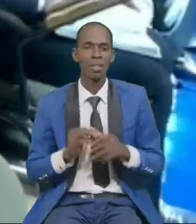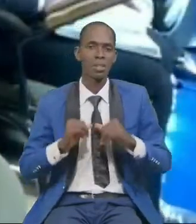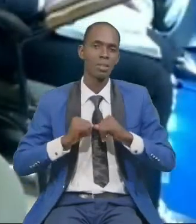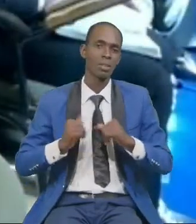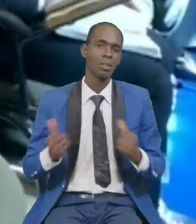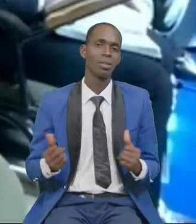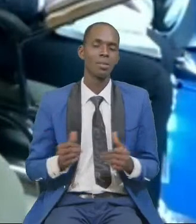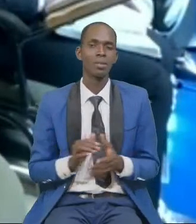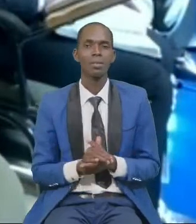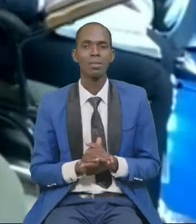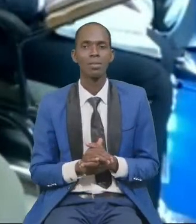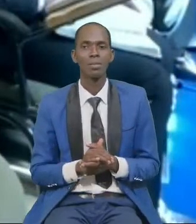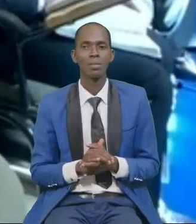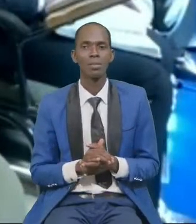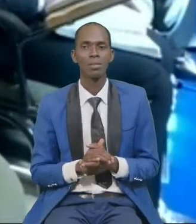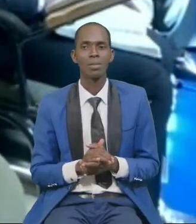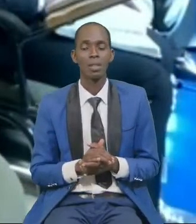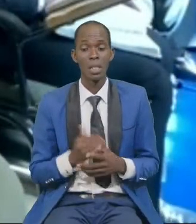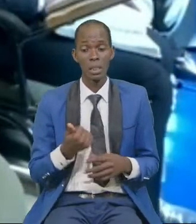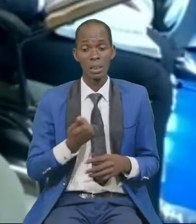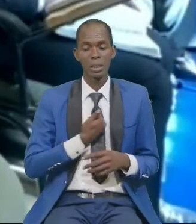denial,